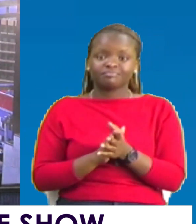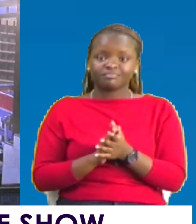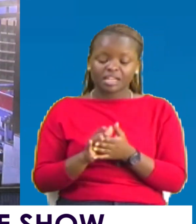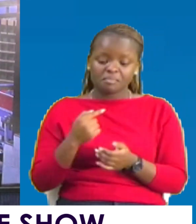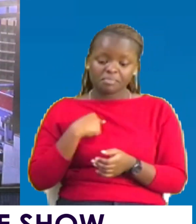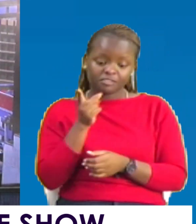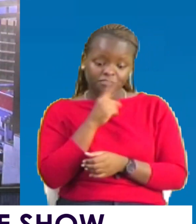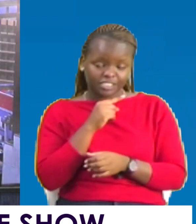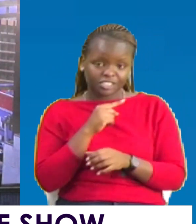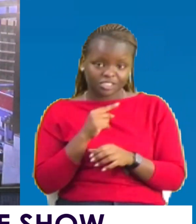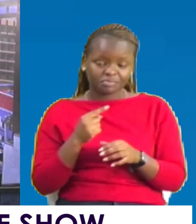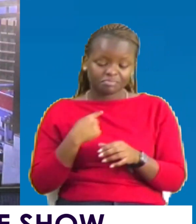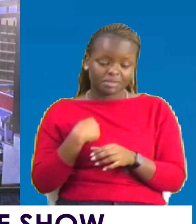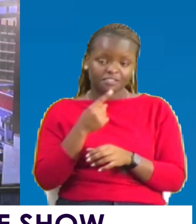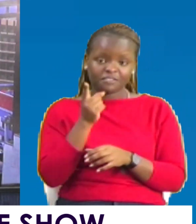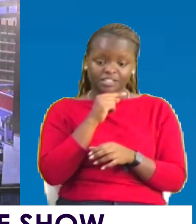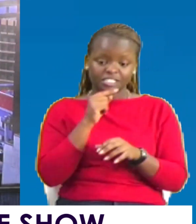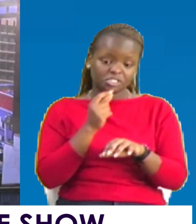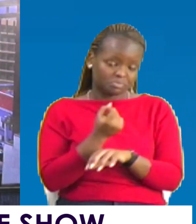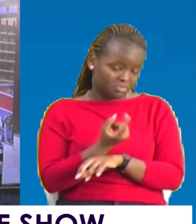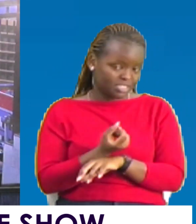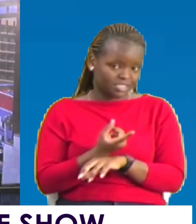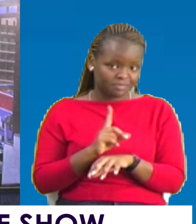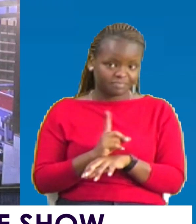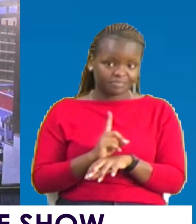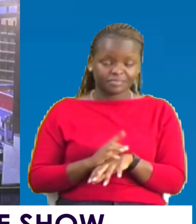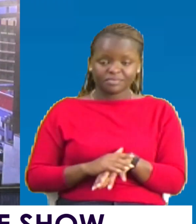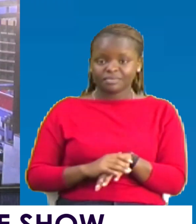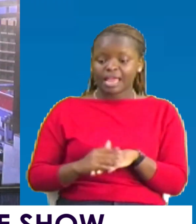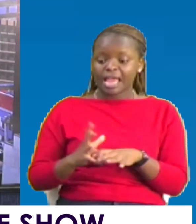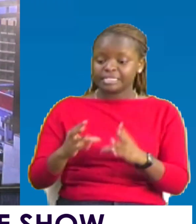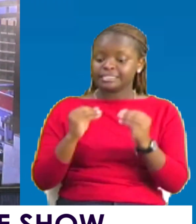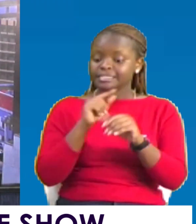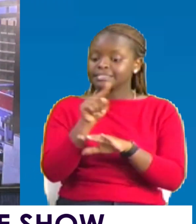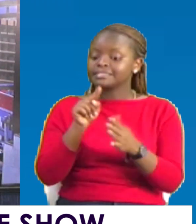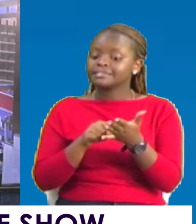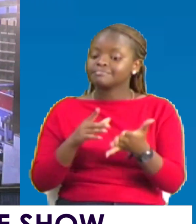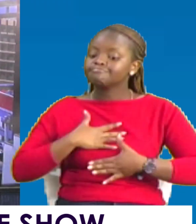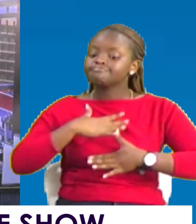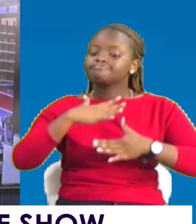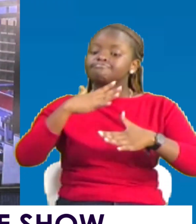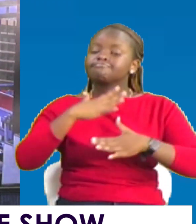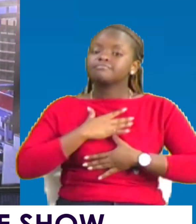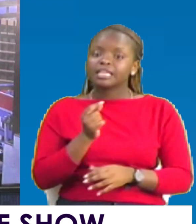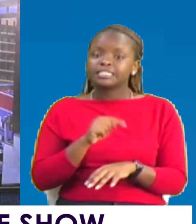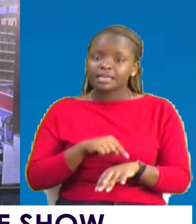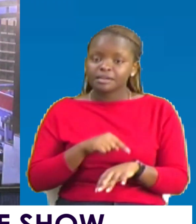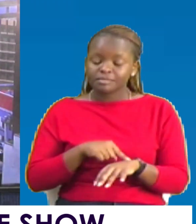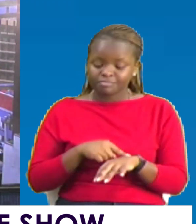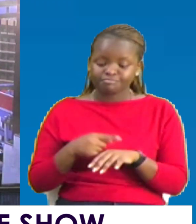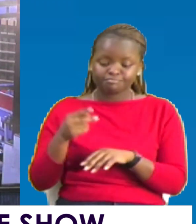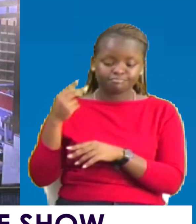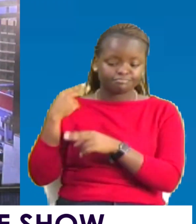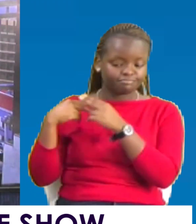up. I'm winding up in a minute. But I want you to take this, breathe in for a moment and take stock of your